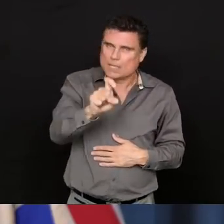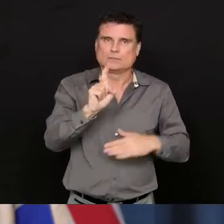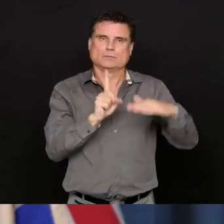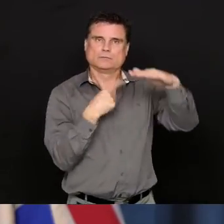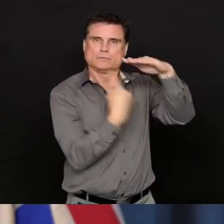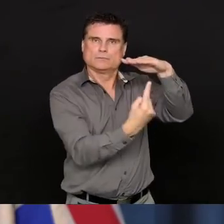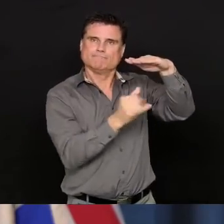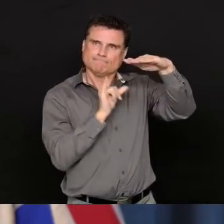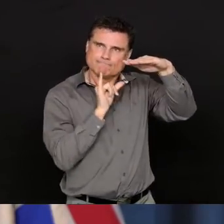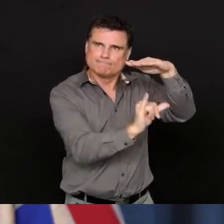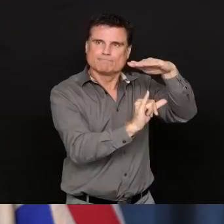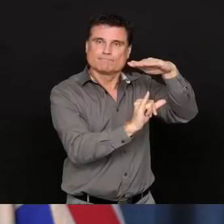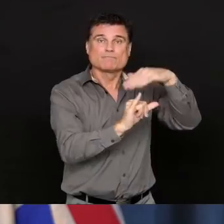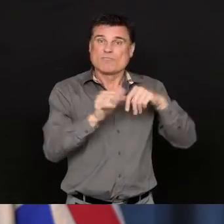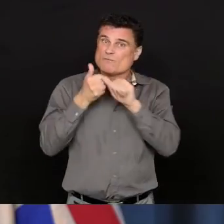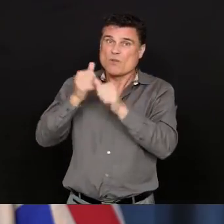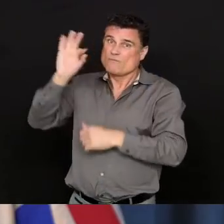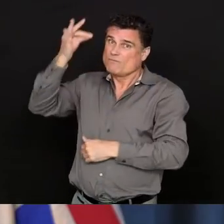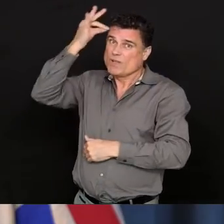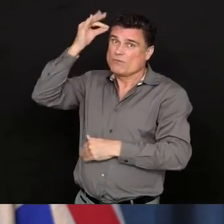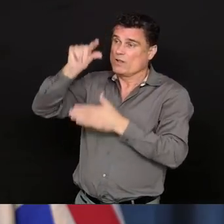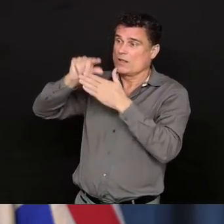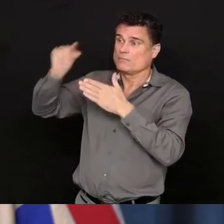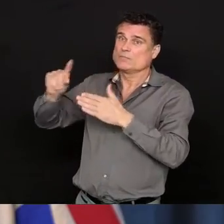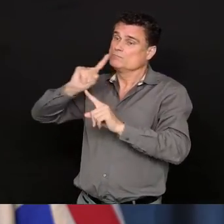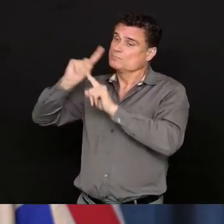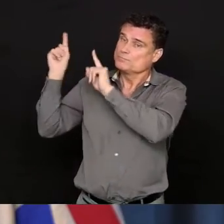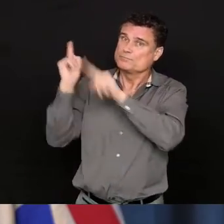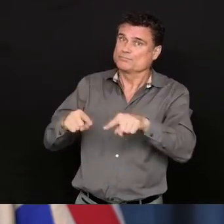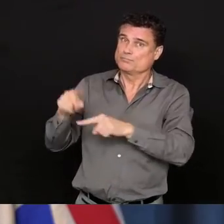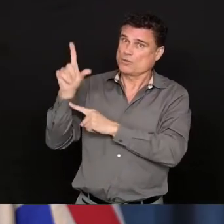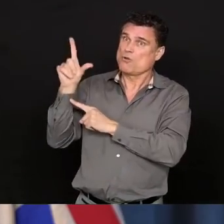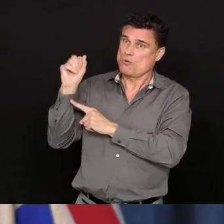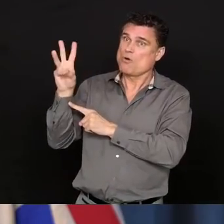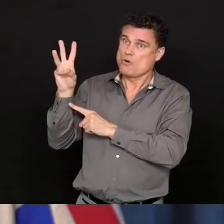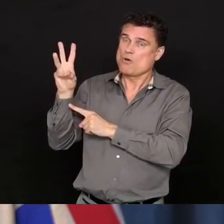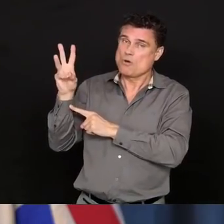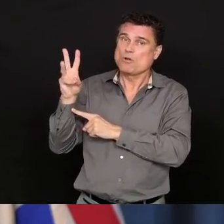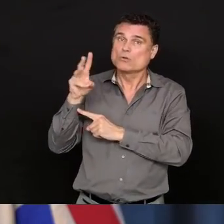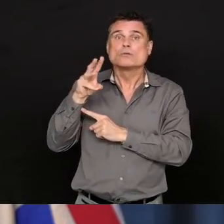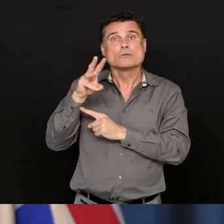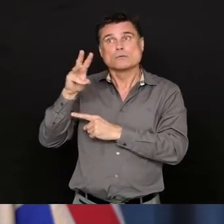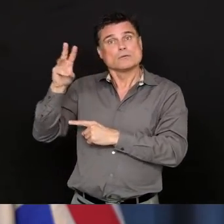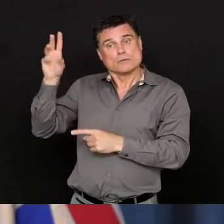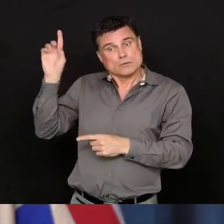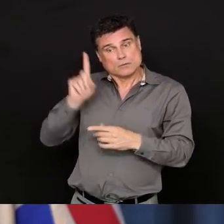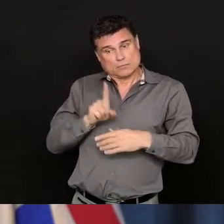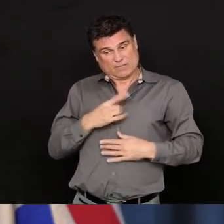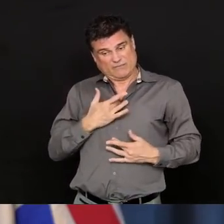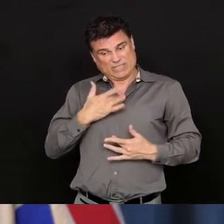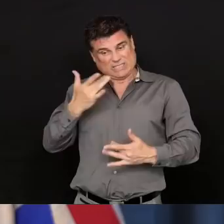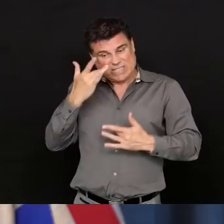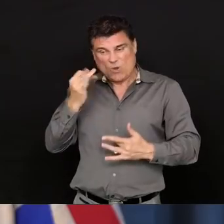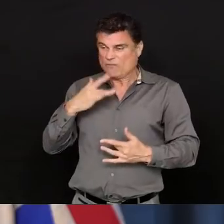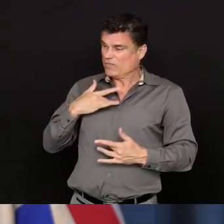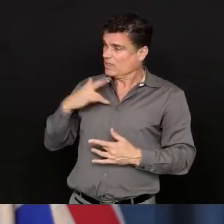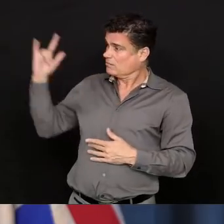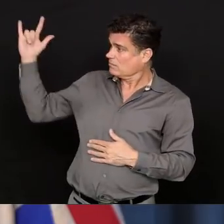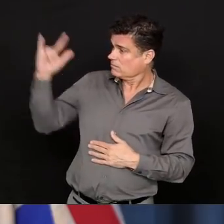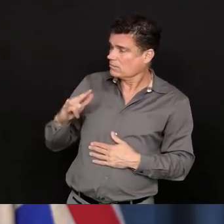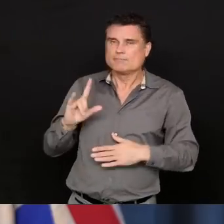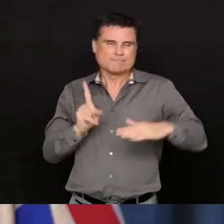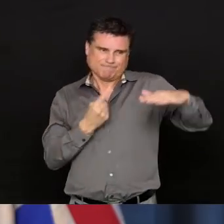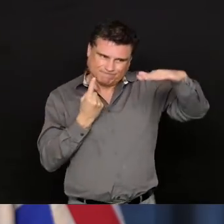must immediately self-isolate for 14 days from the moment you arrive here in British Columbia, whether it's at the